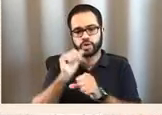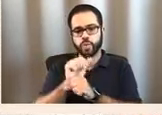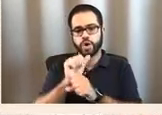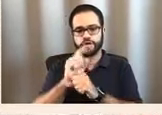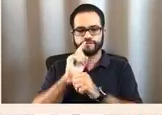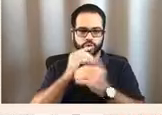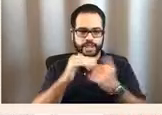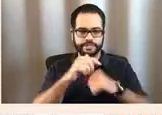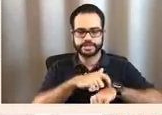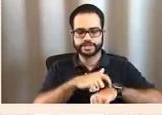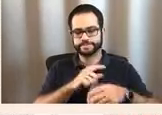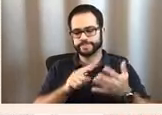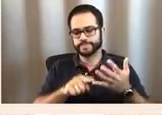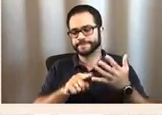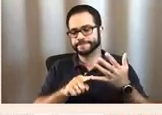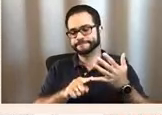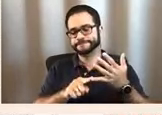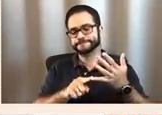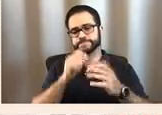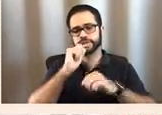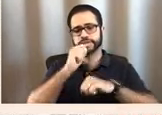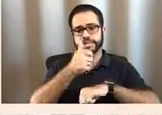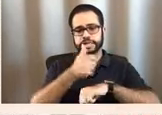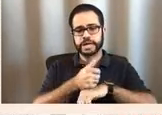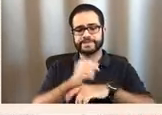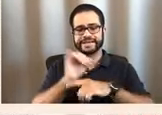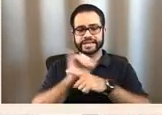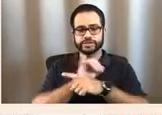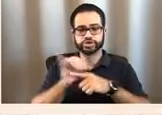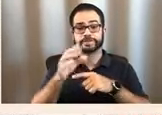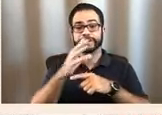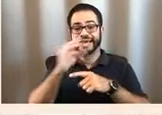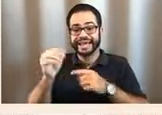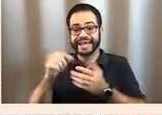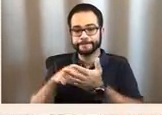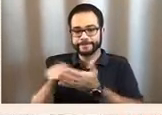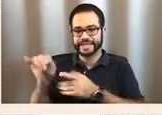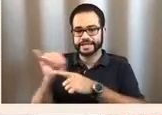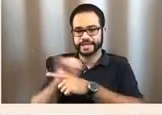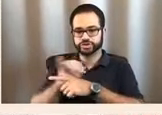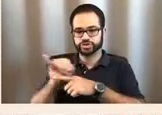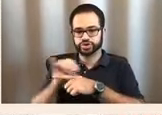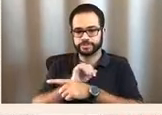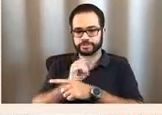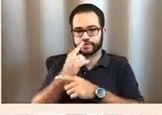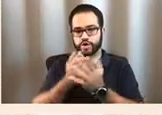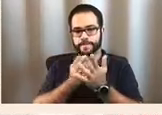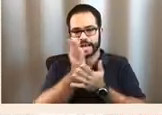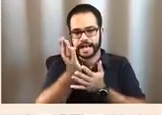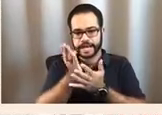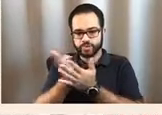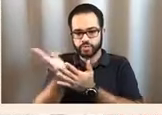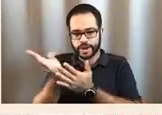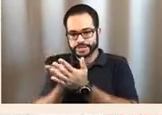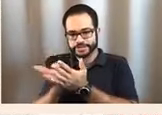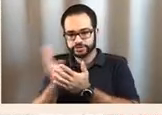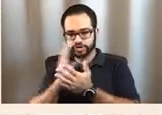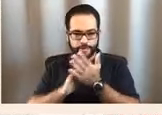and finally, securing internships and paid internships as pathways to competitive integrated employment.